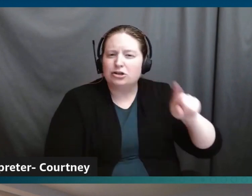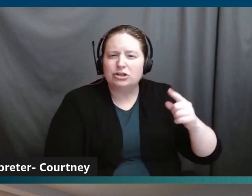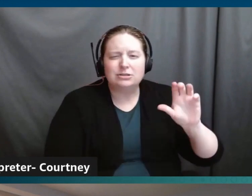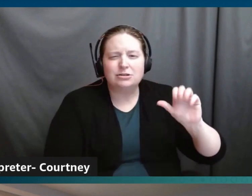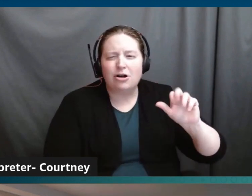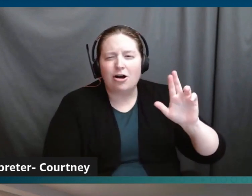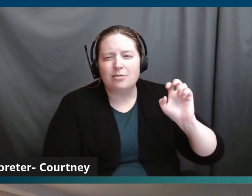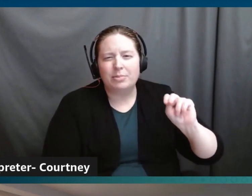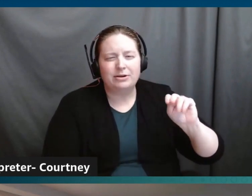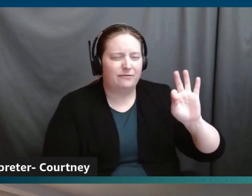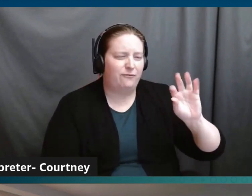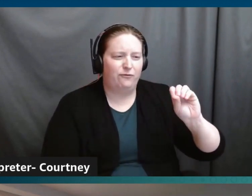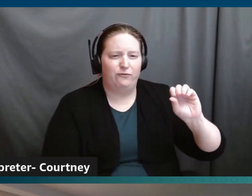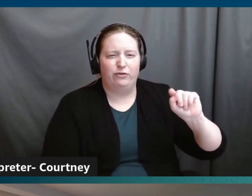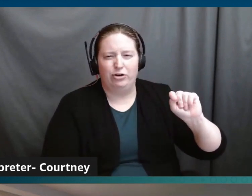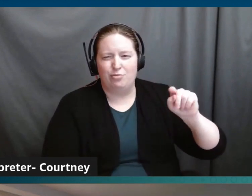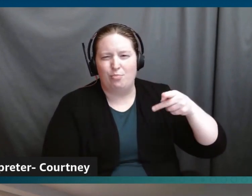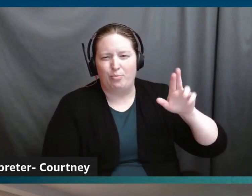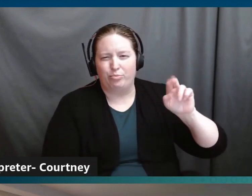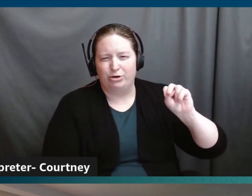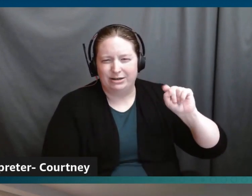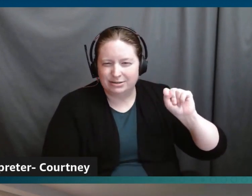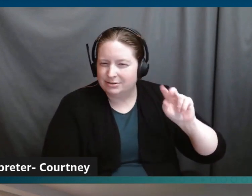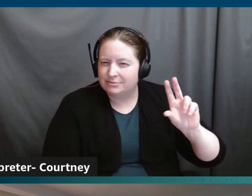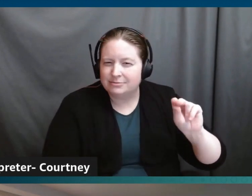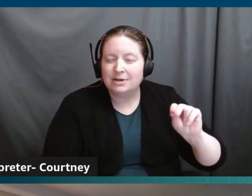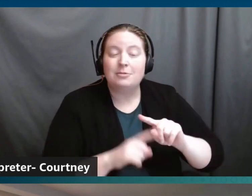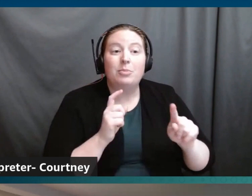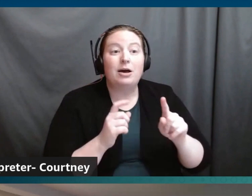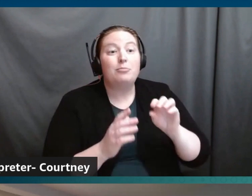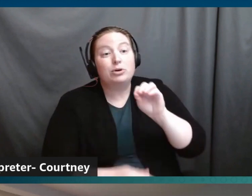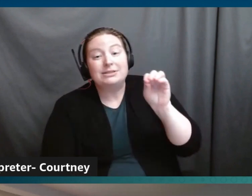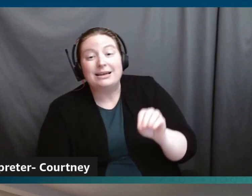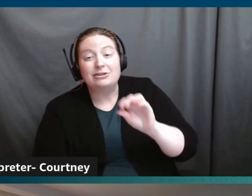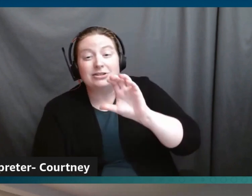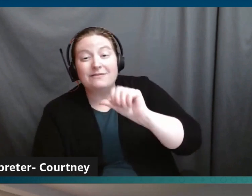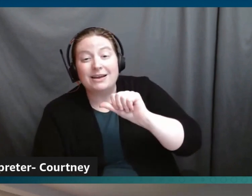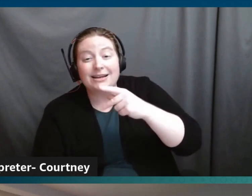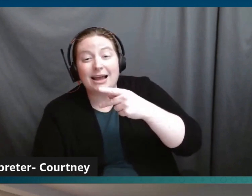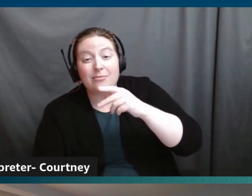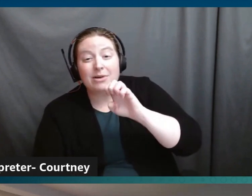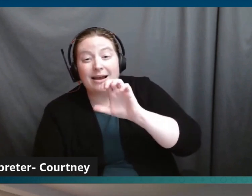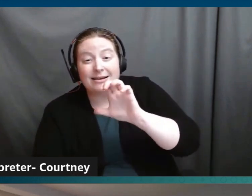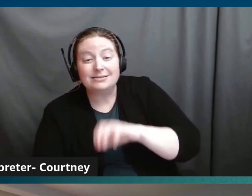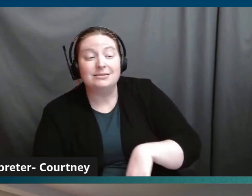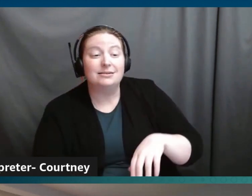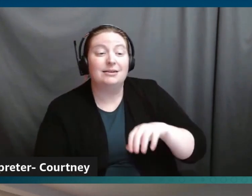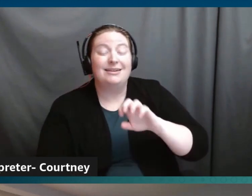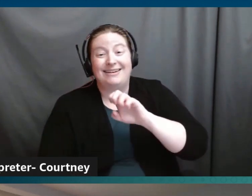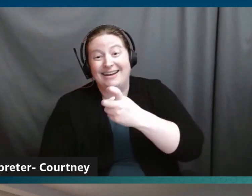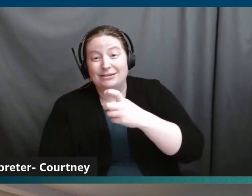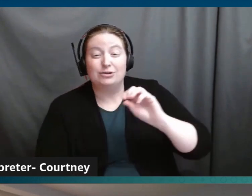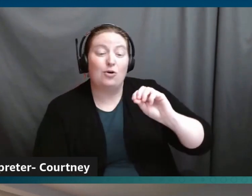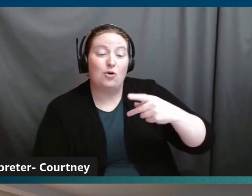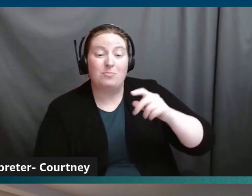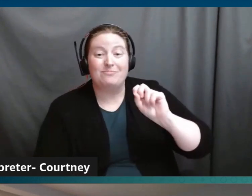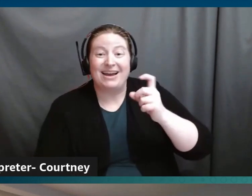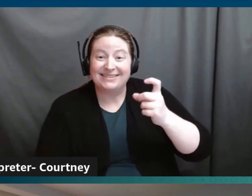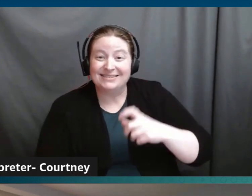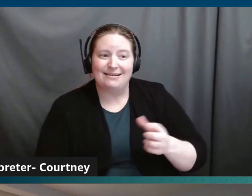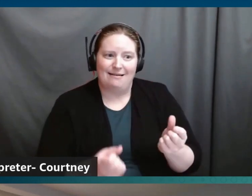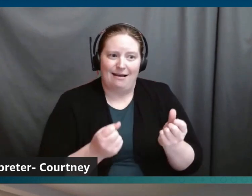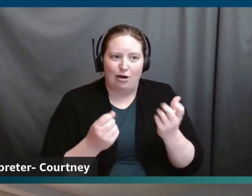things like that, but also showing what percentage of your CapEx, OPEX, and turnover are aligned with the EU circular